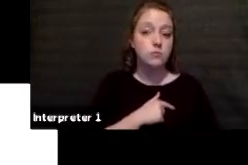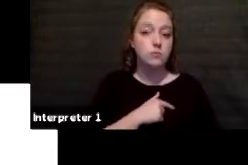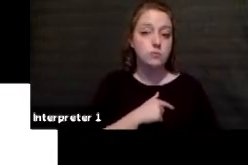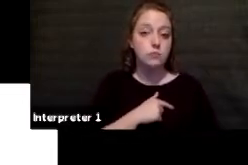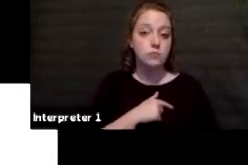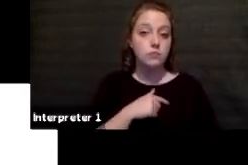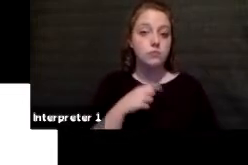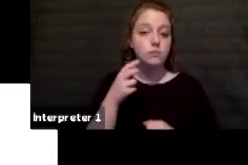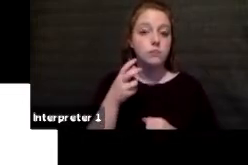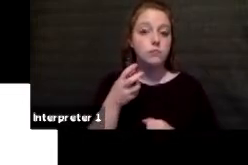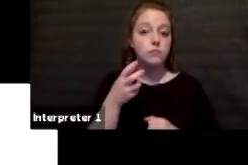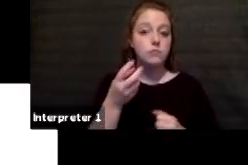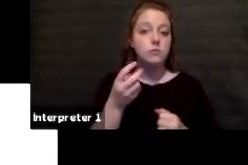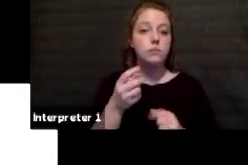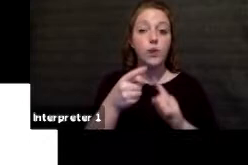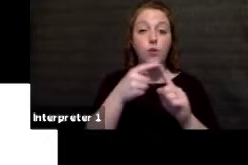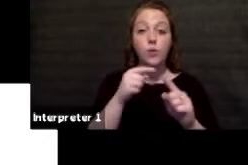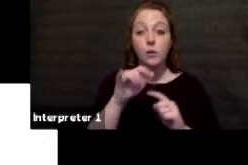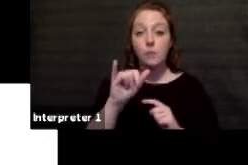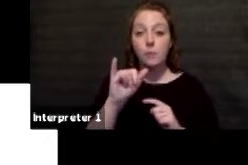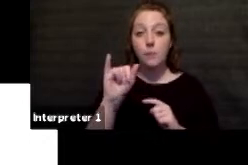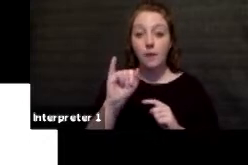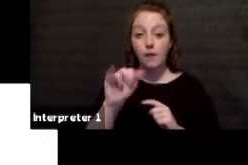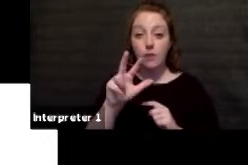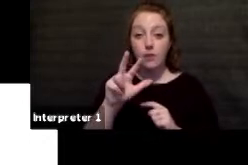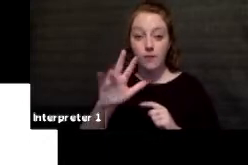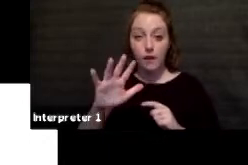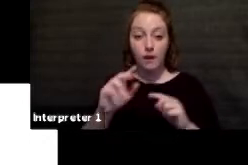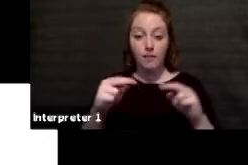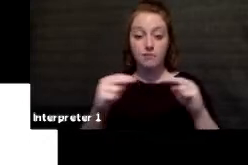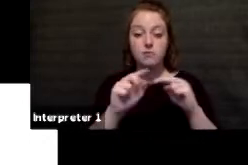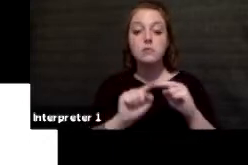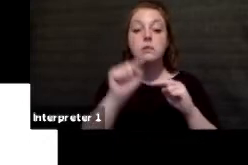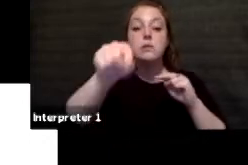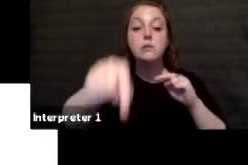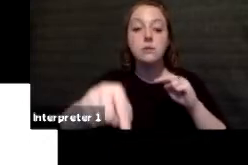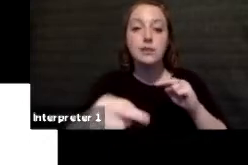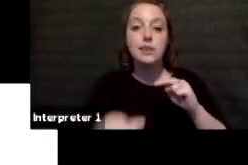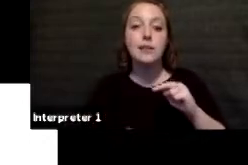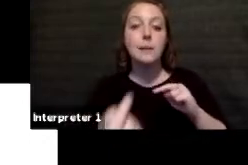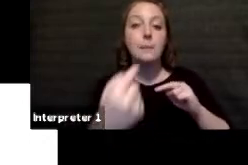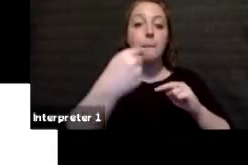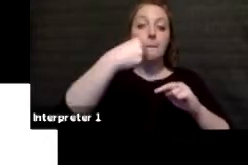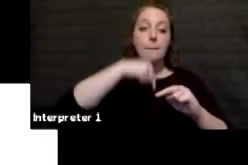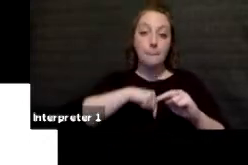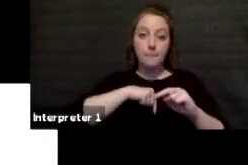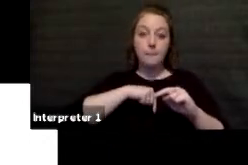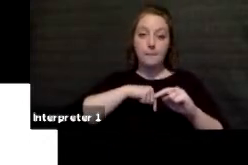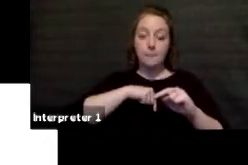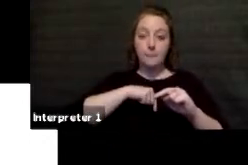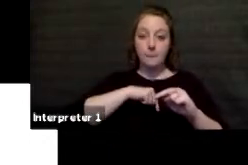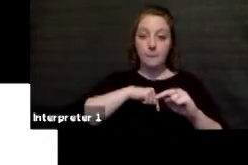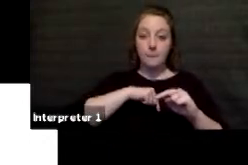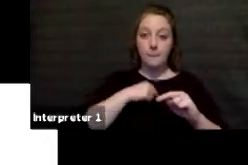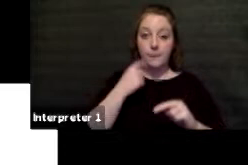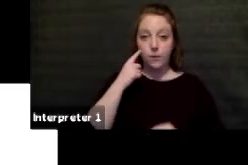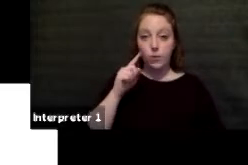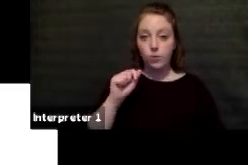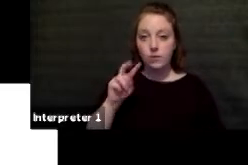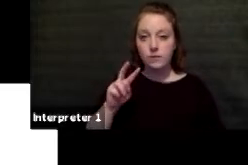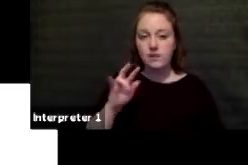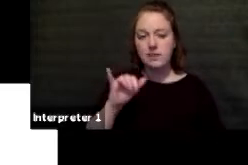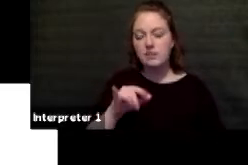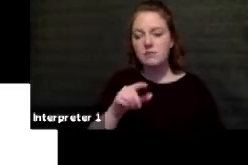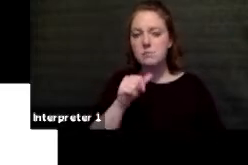-35 to attend, um, Alta Vista. That's another place where there's kind of a, an unusual